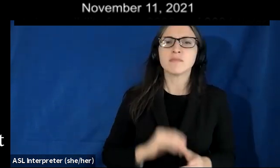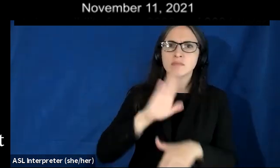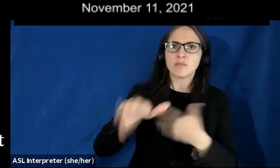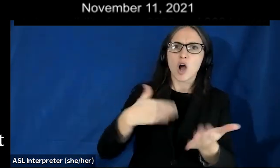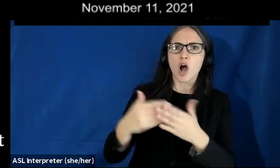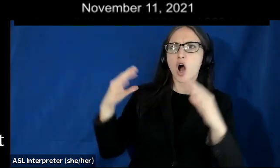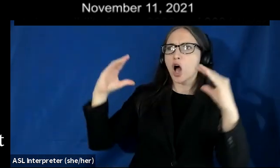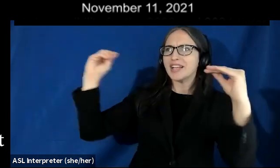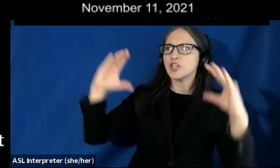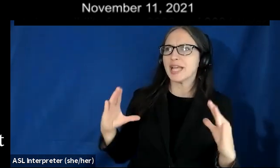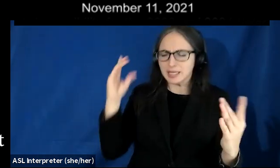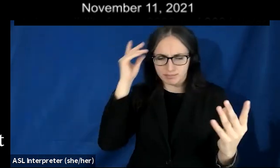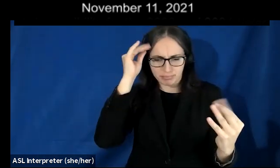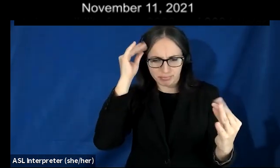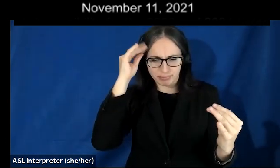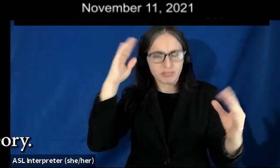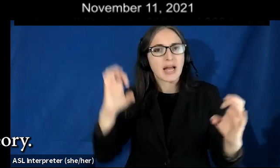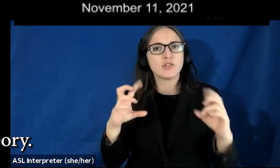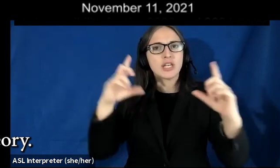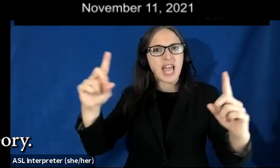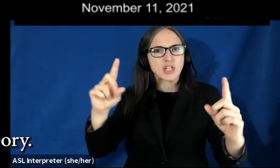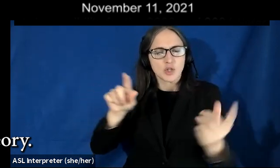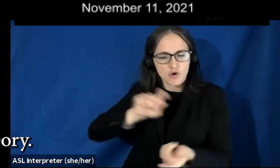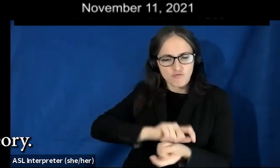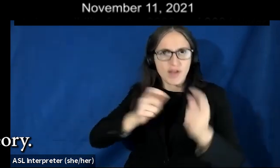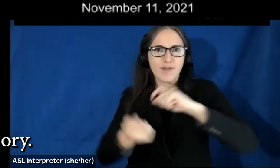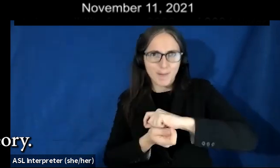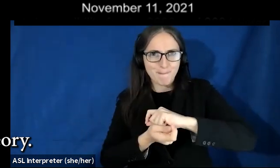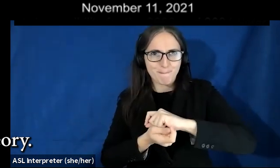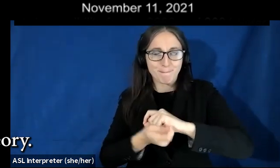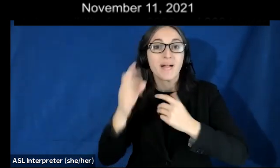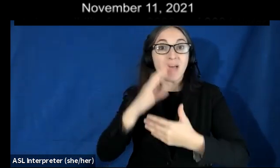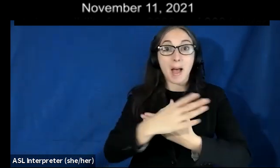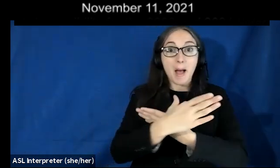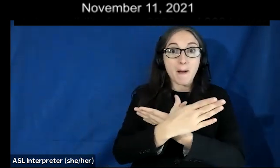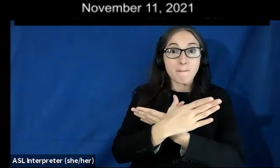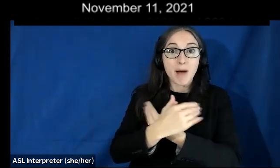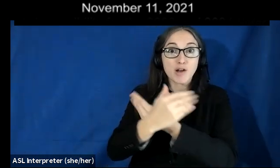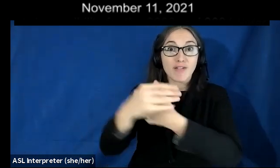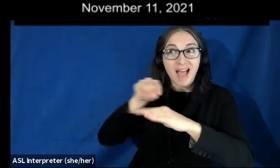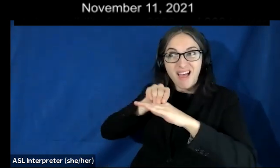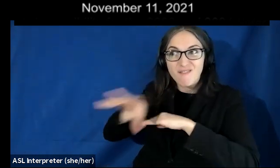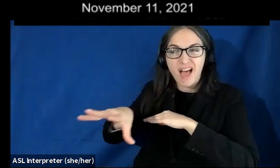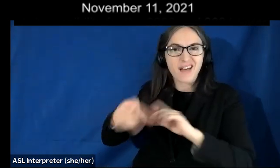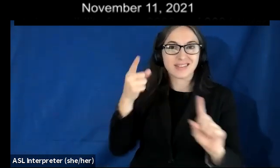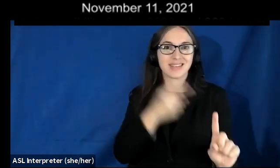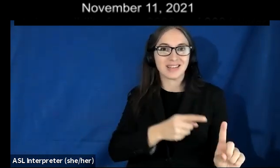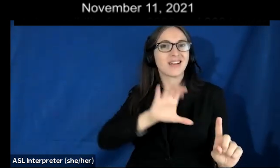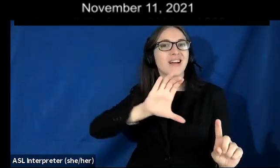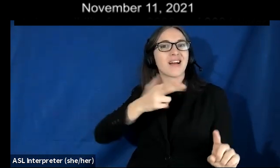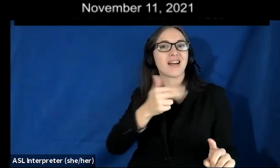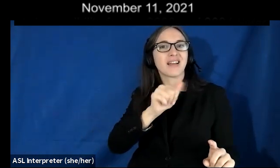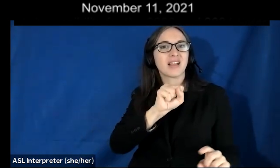know. The butterfly effect, which best symbolizes the chaos theory, tell us that a small